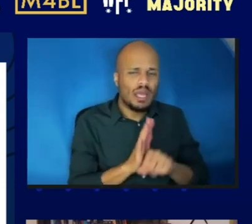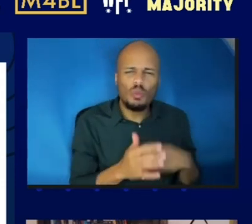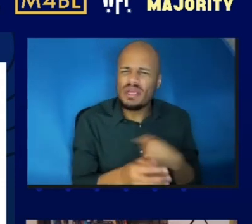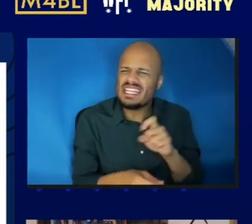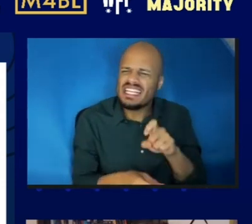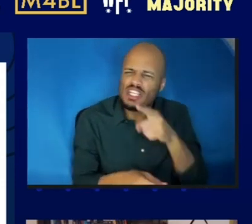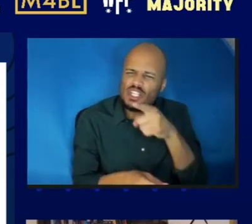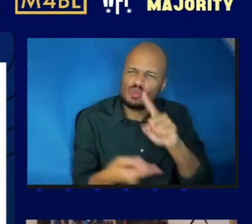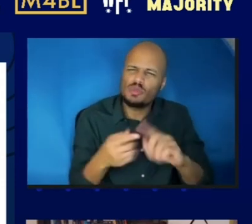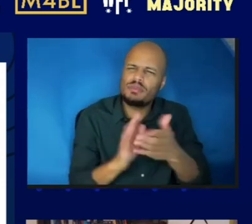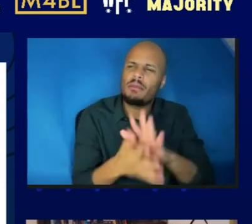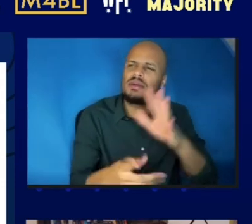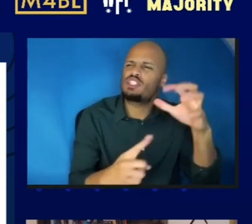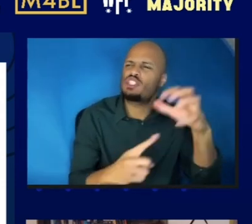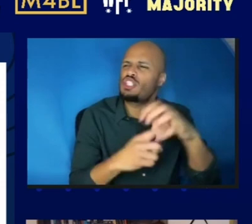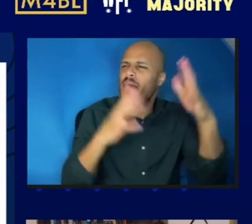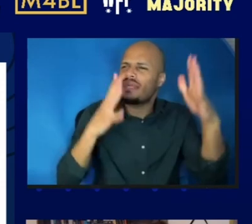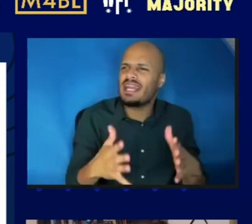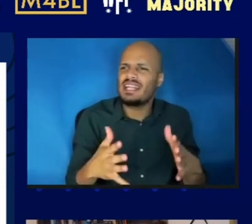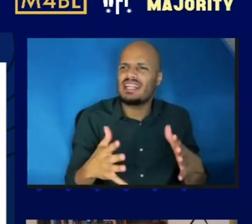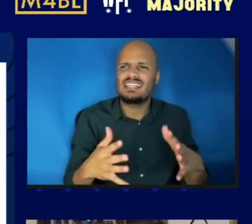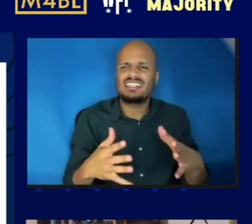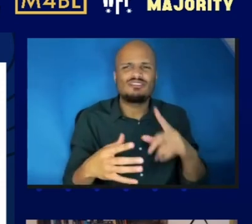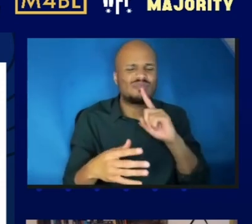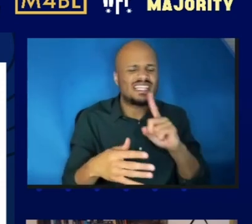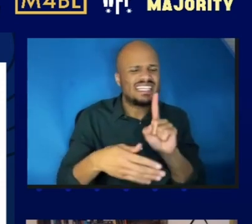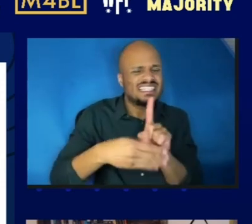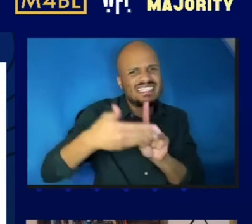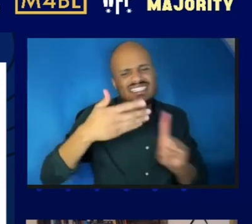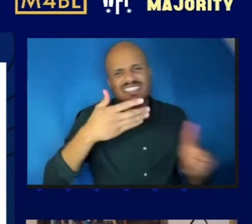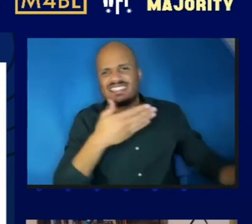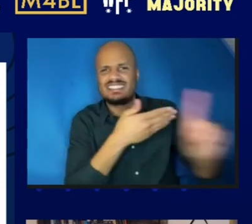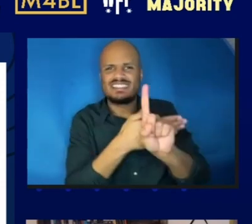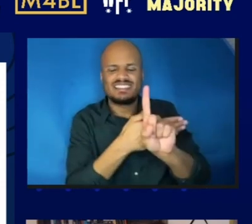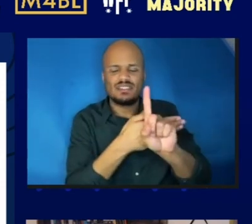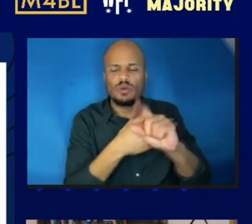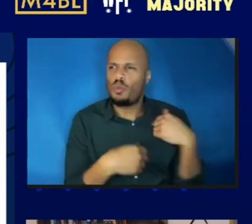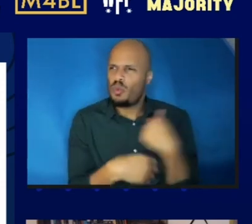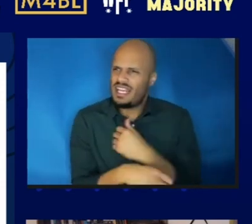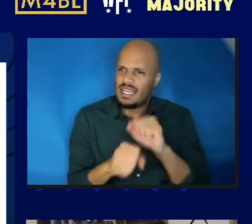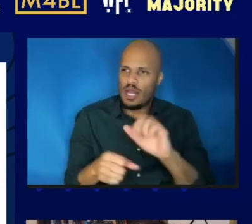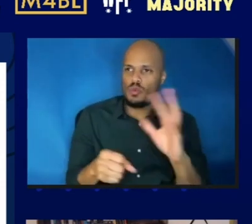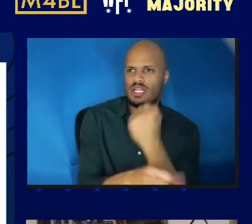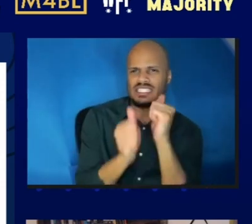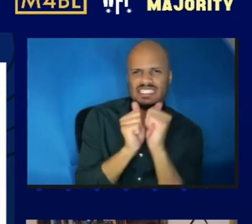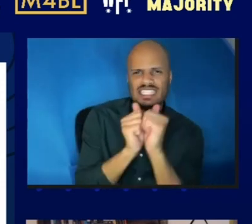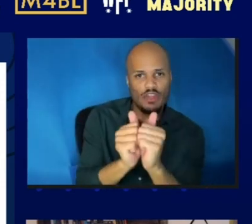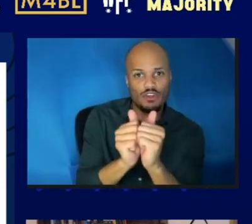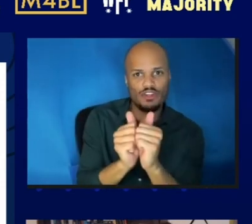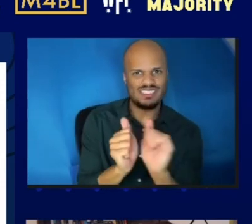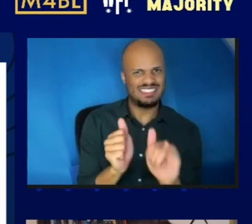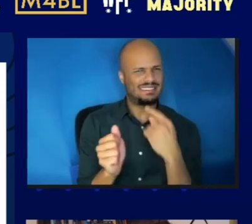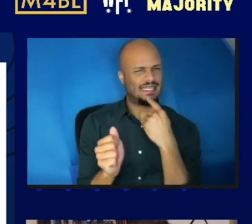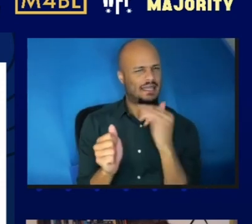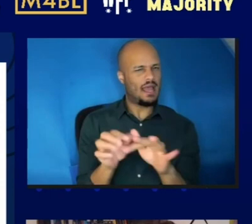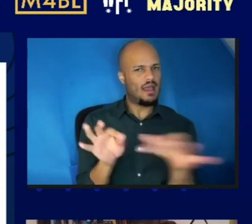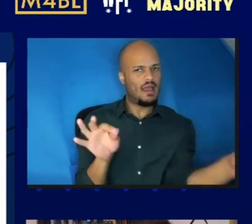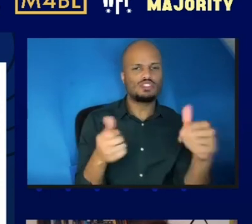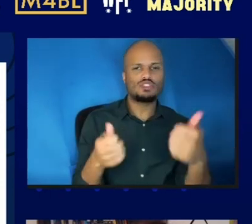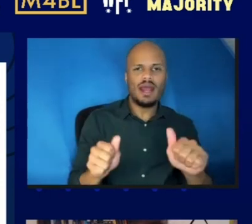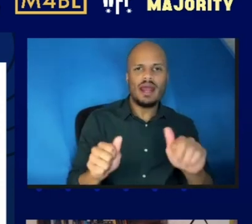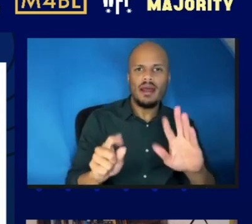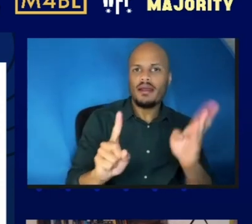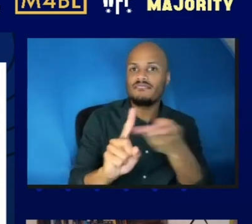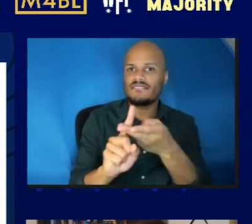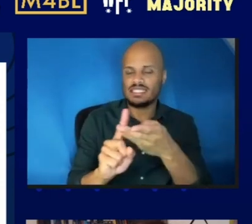champion out in front with us in this dire moment. We know we can win together, right? Compel them to